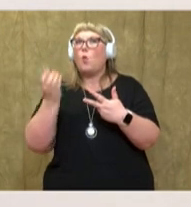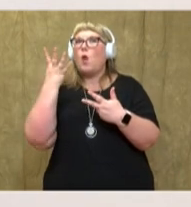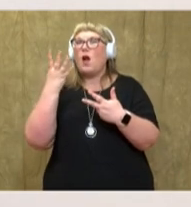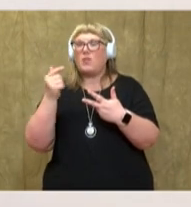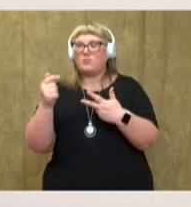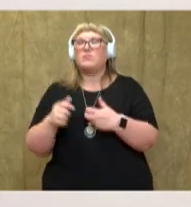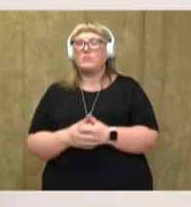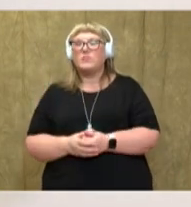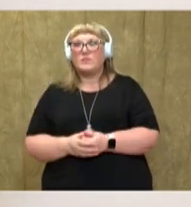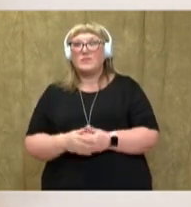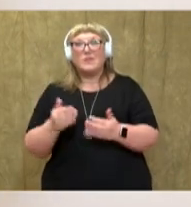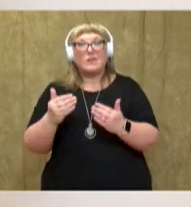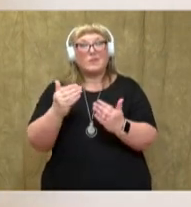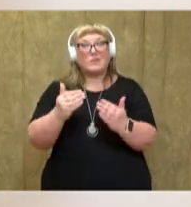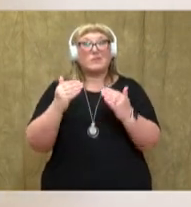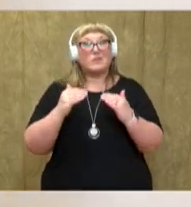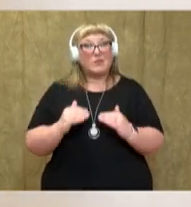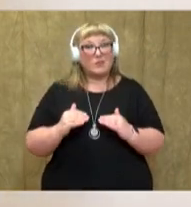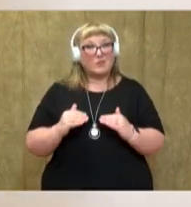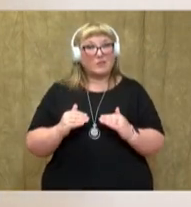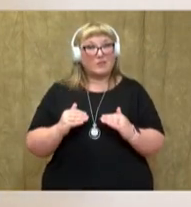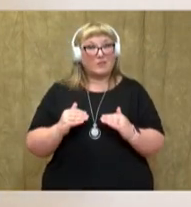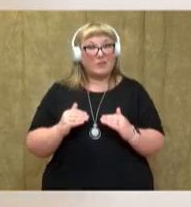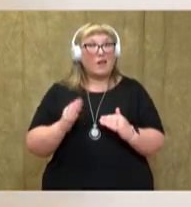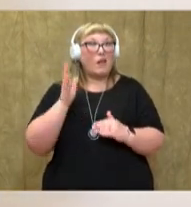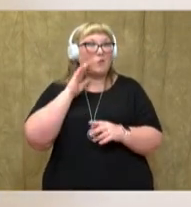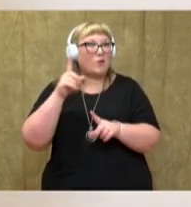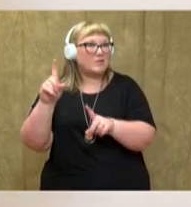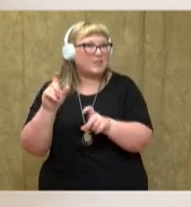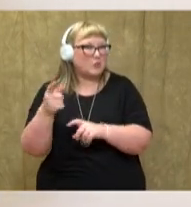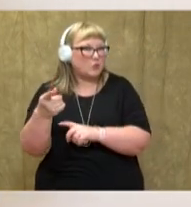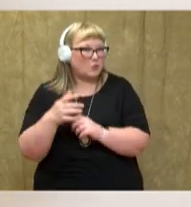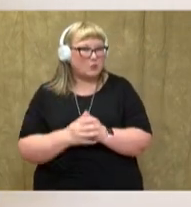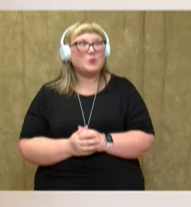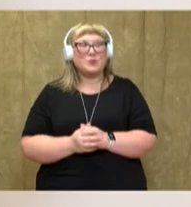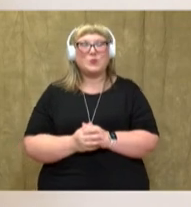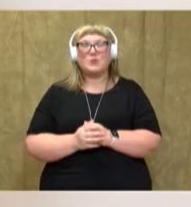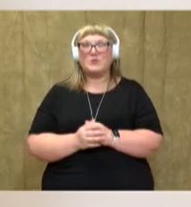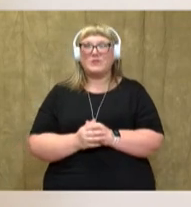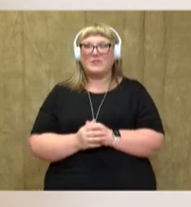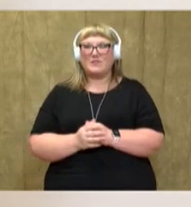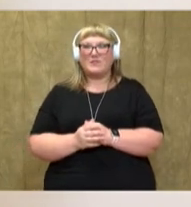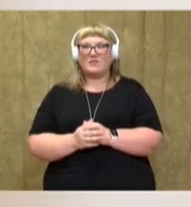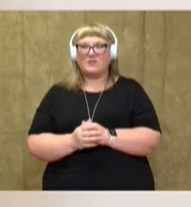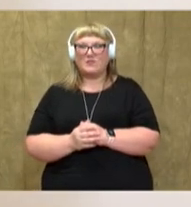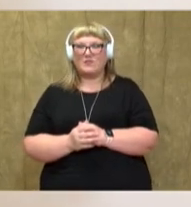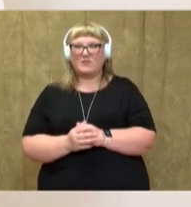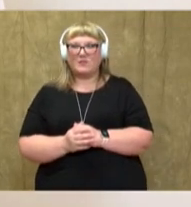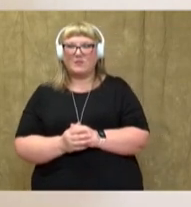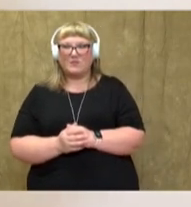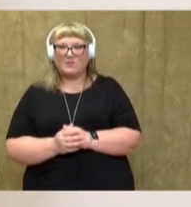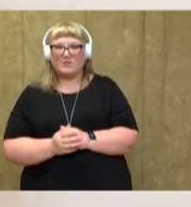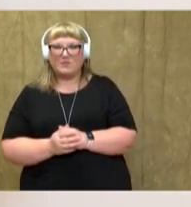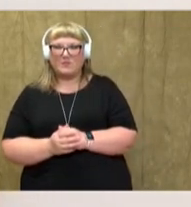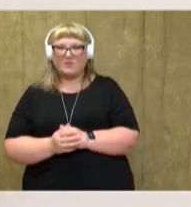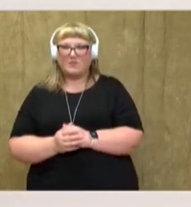Now for this next one, I'm going to put your strategy to the test. Yes. Think you can do it? Show